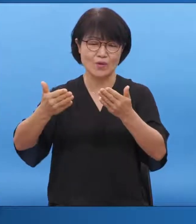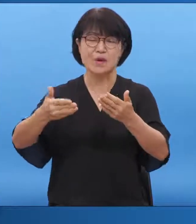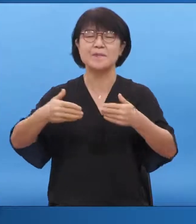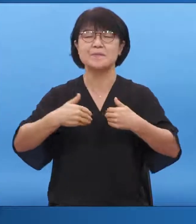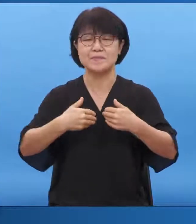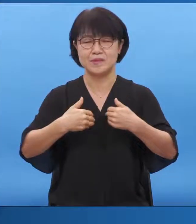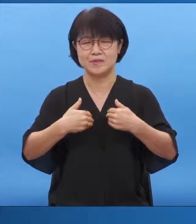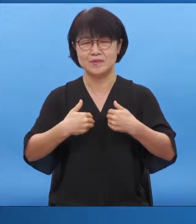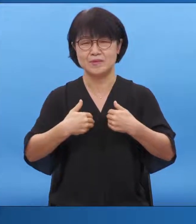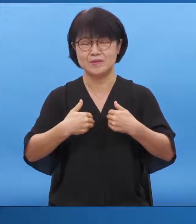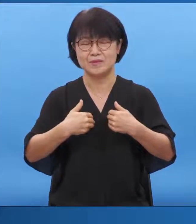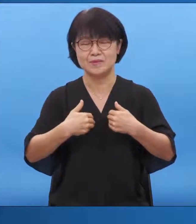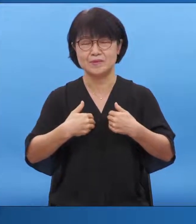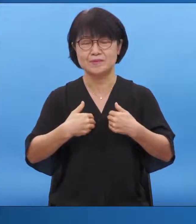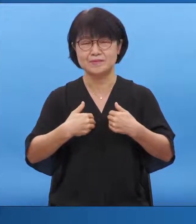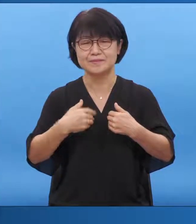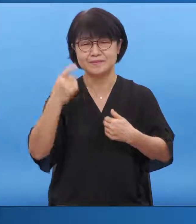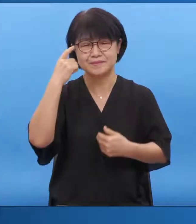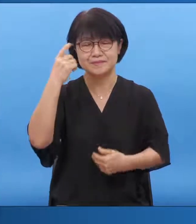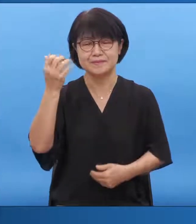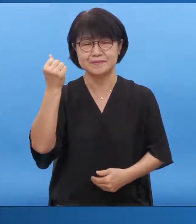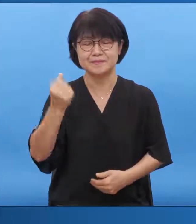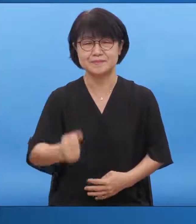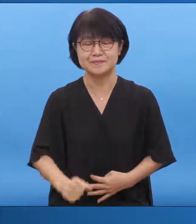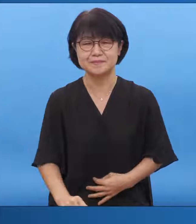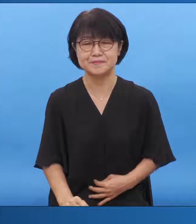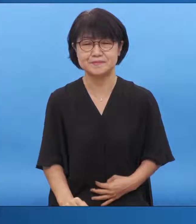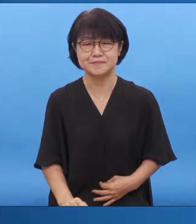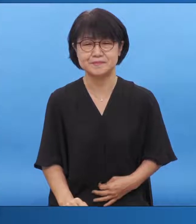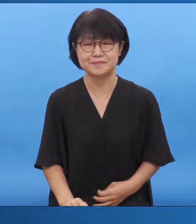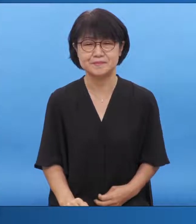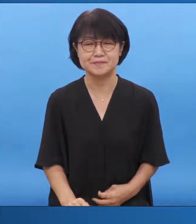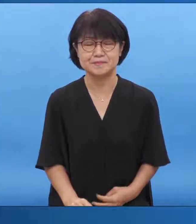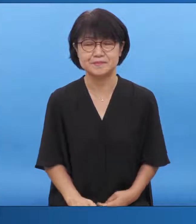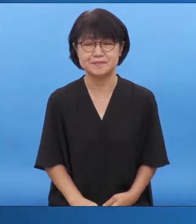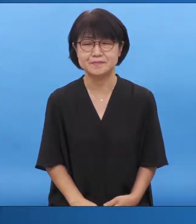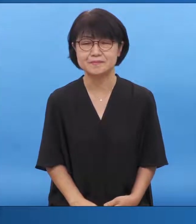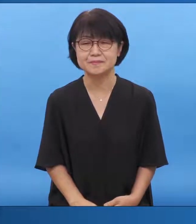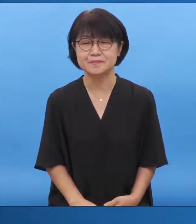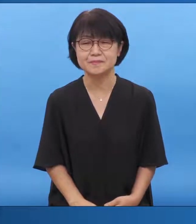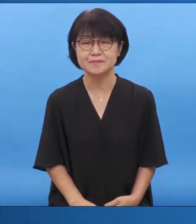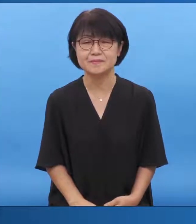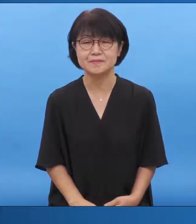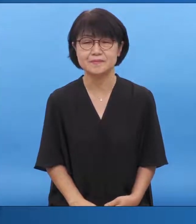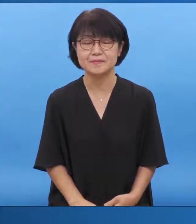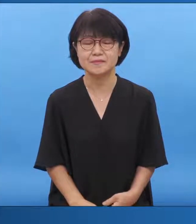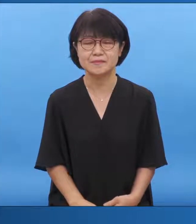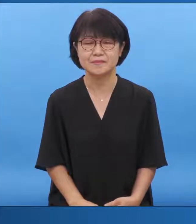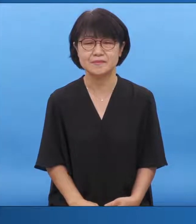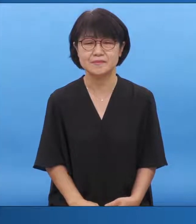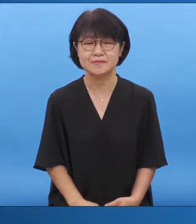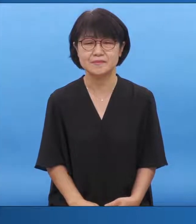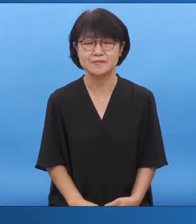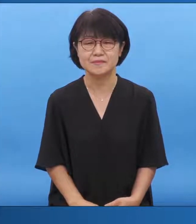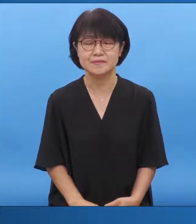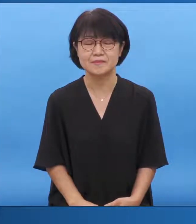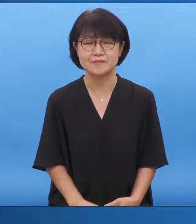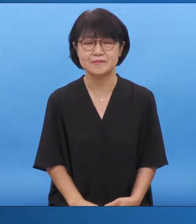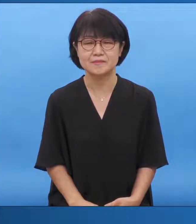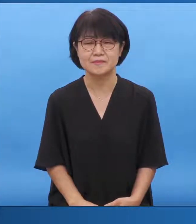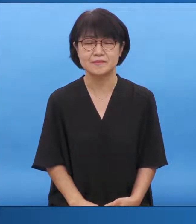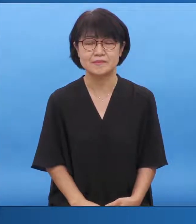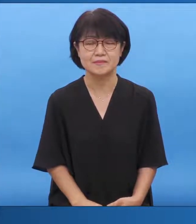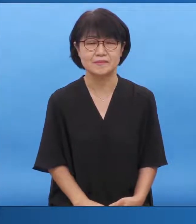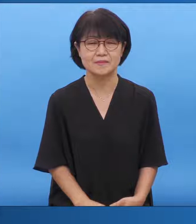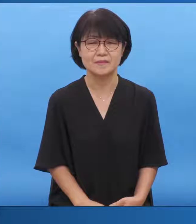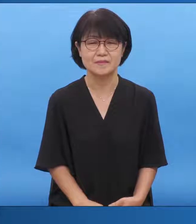new technologies and innovations are used for world missions, I felt that the successful launch was due to God's plan.